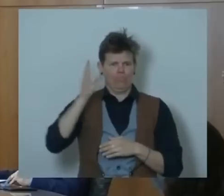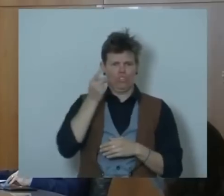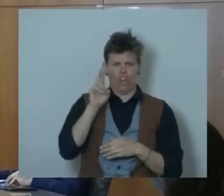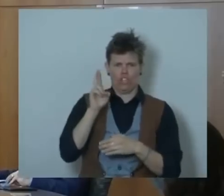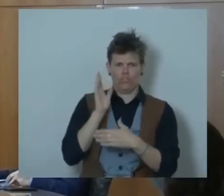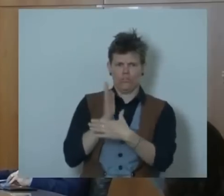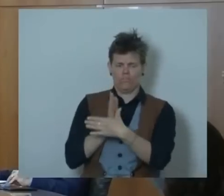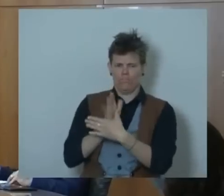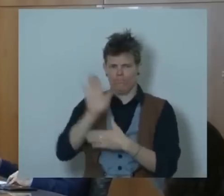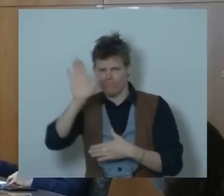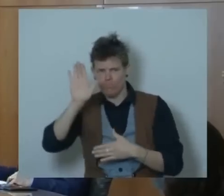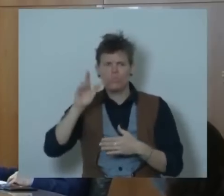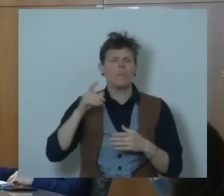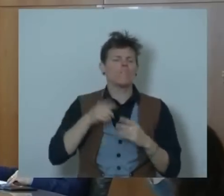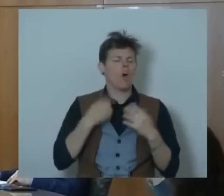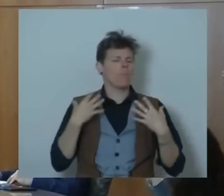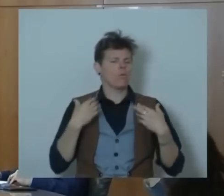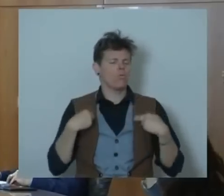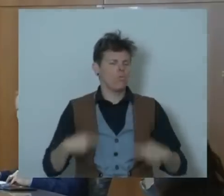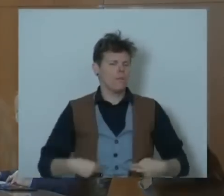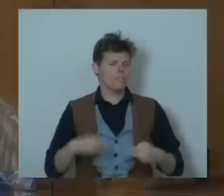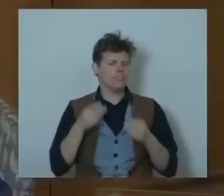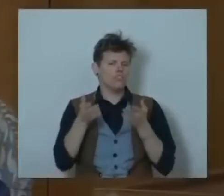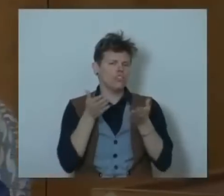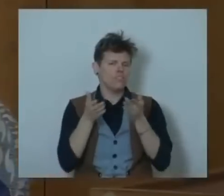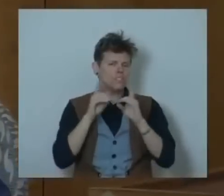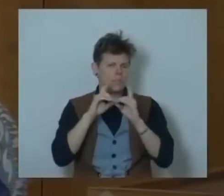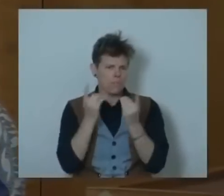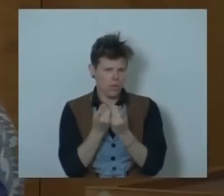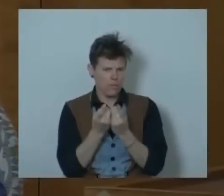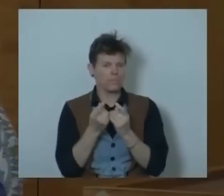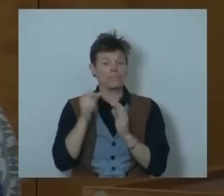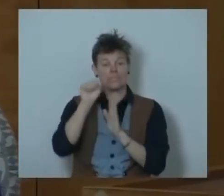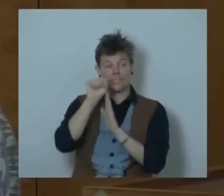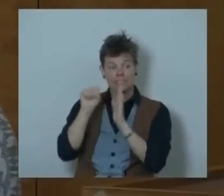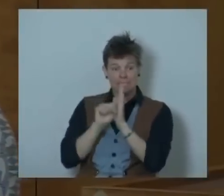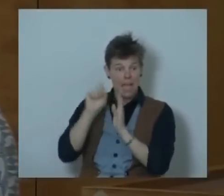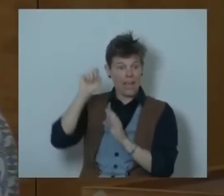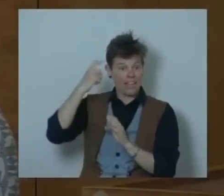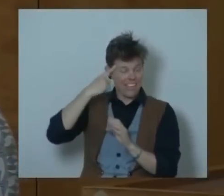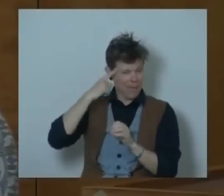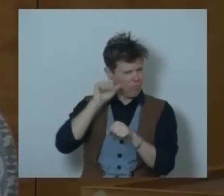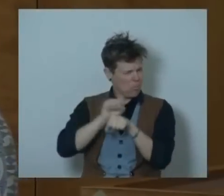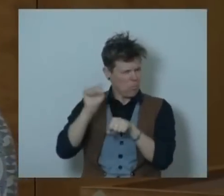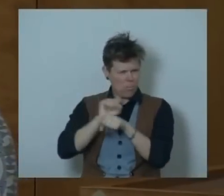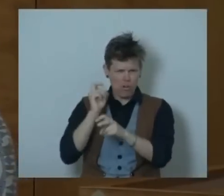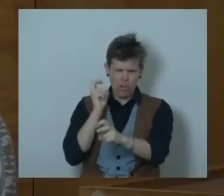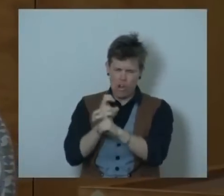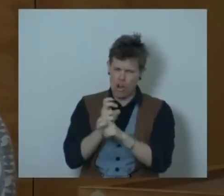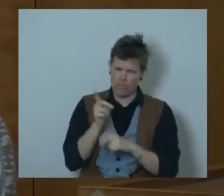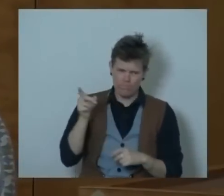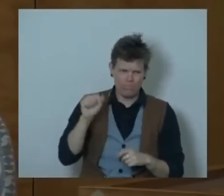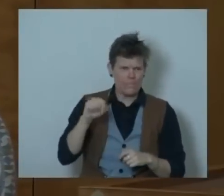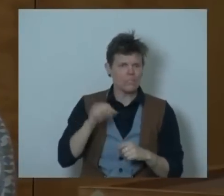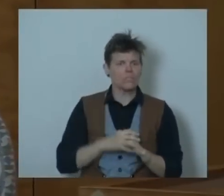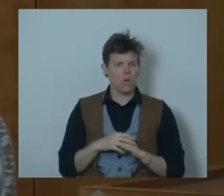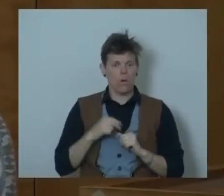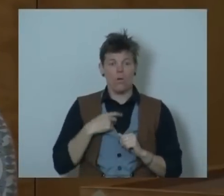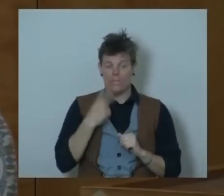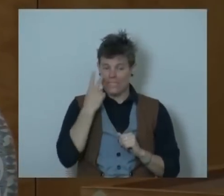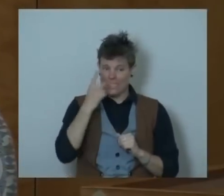Department about state government actually working harder during this time. We've seen a 20% increase